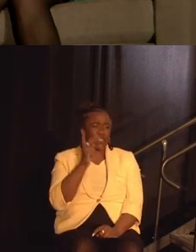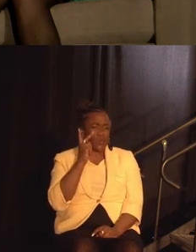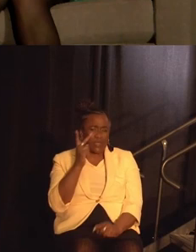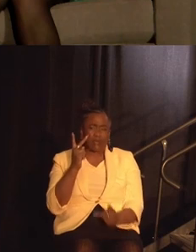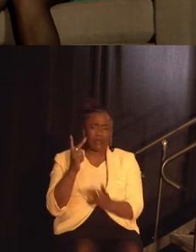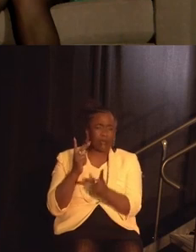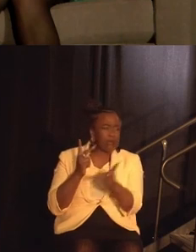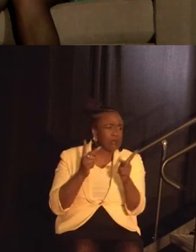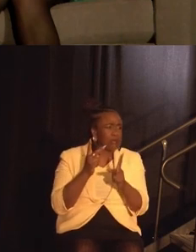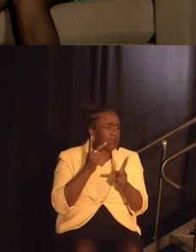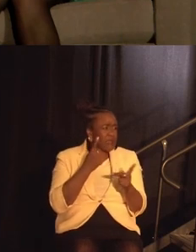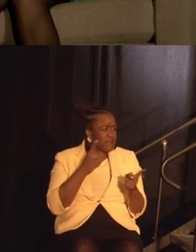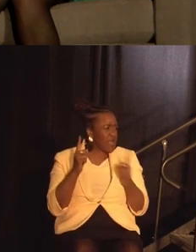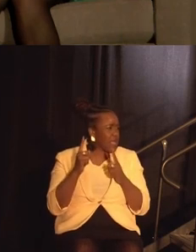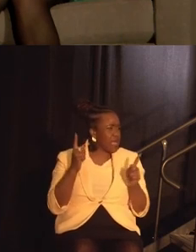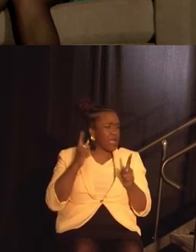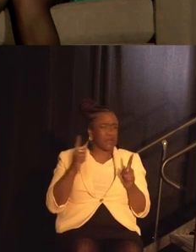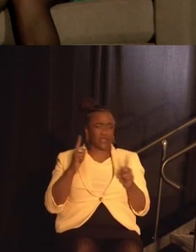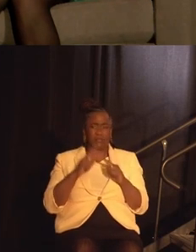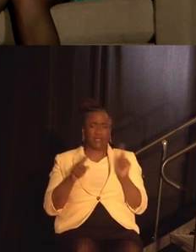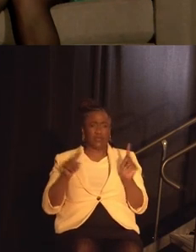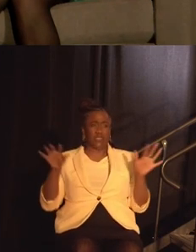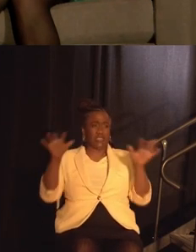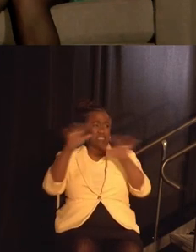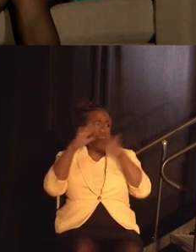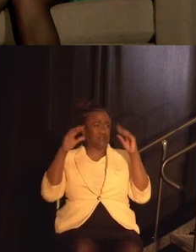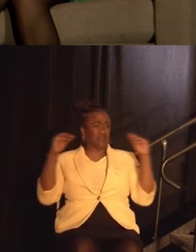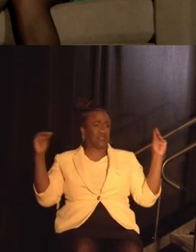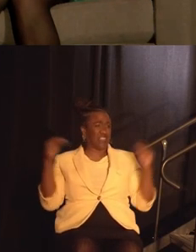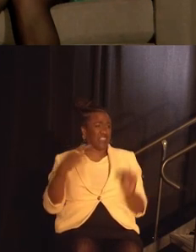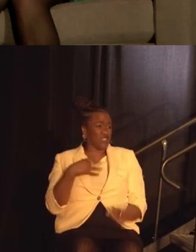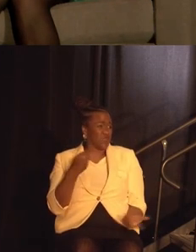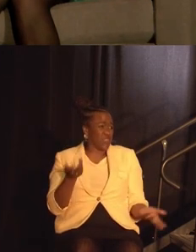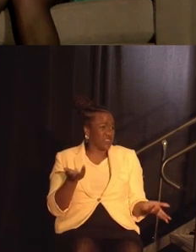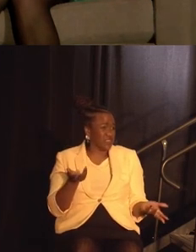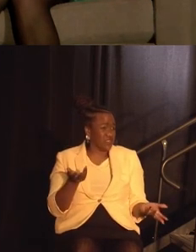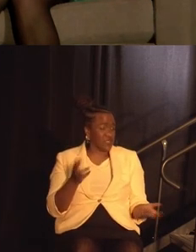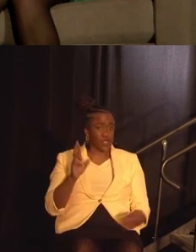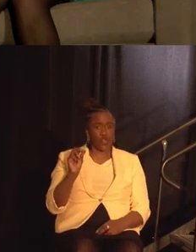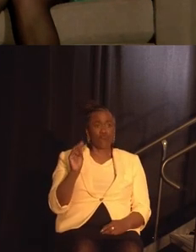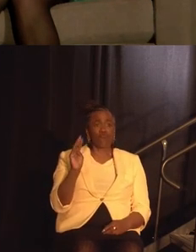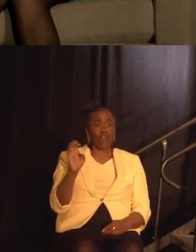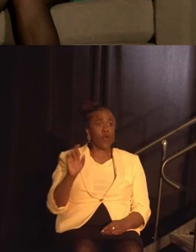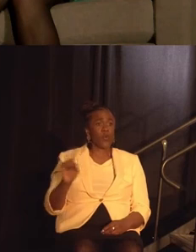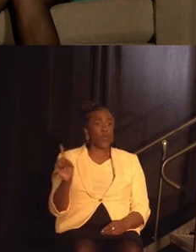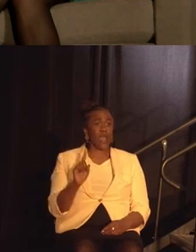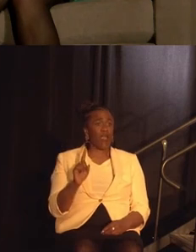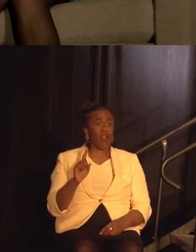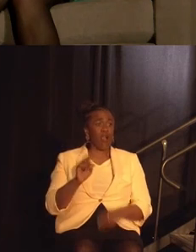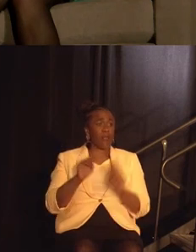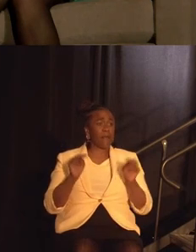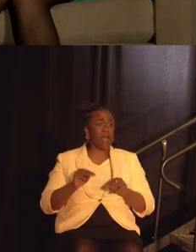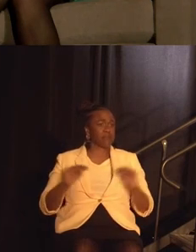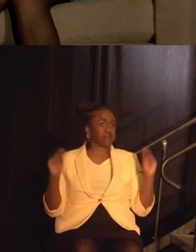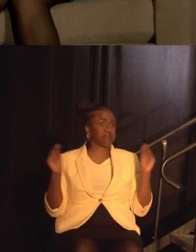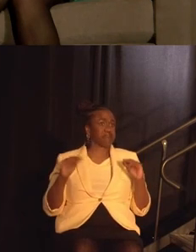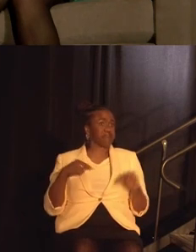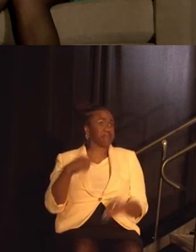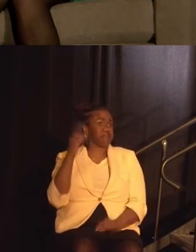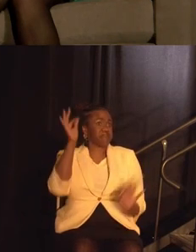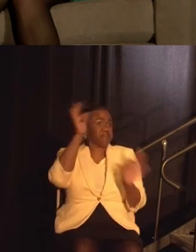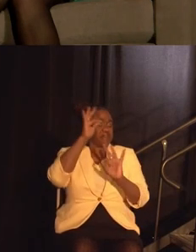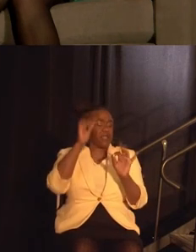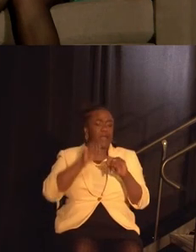famous, but really were just white. My parents didn't even know where Rome was on a map or that Rome existed, but Caesar's Palace